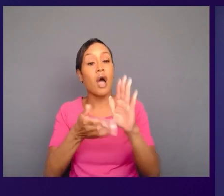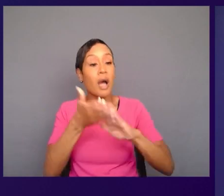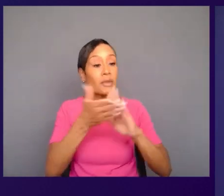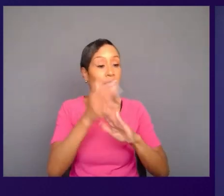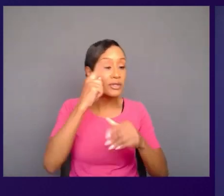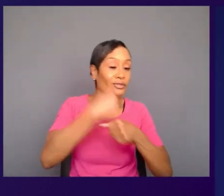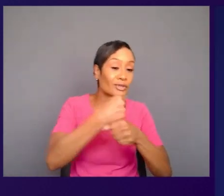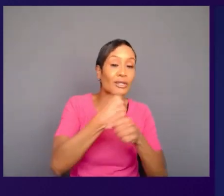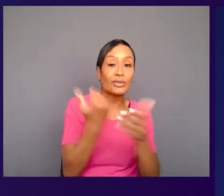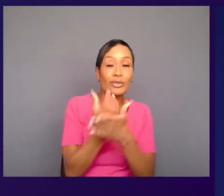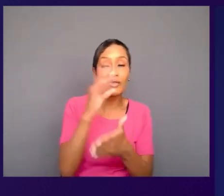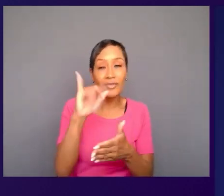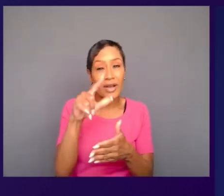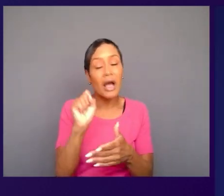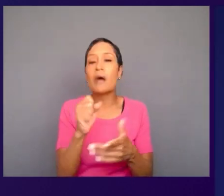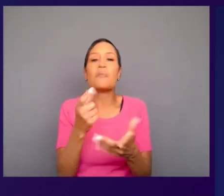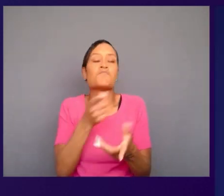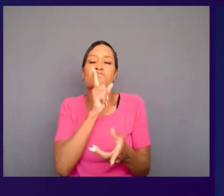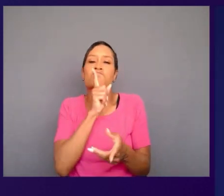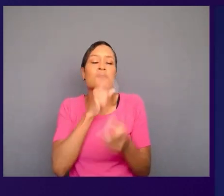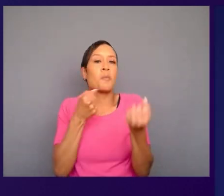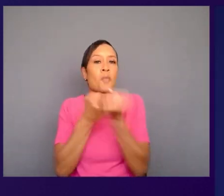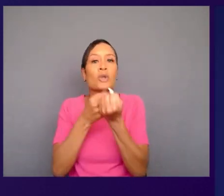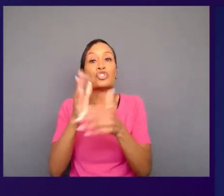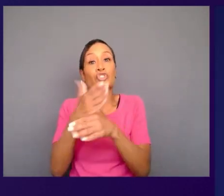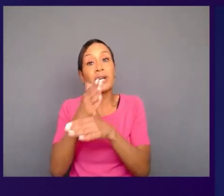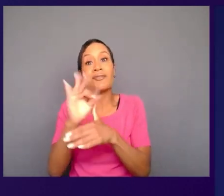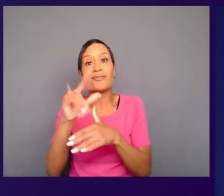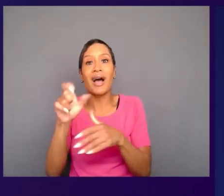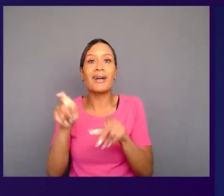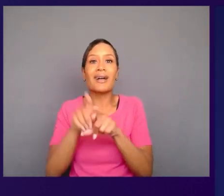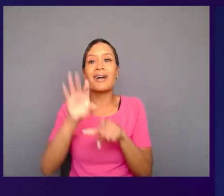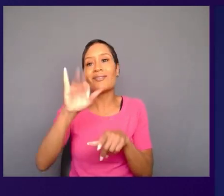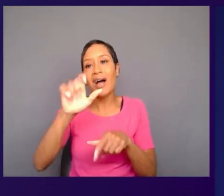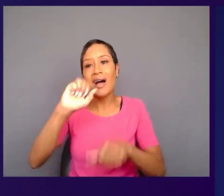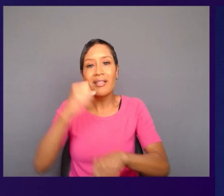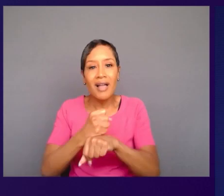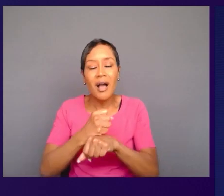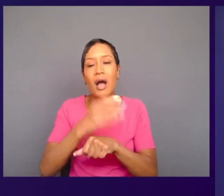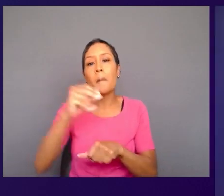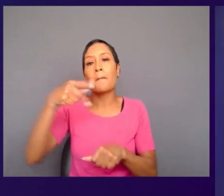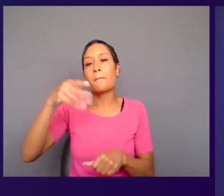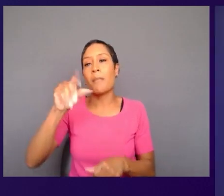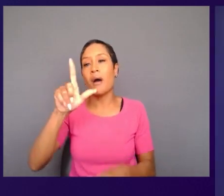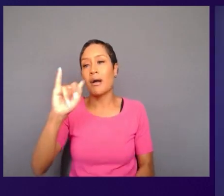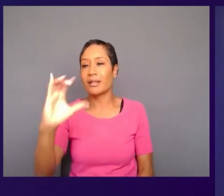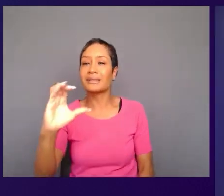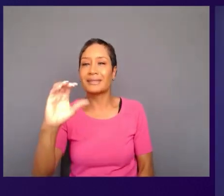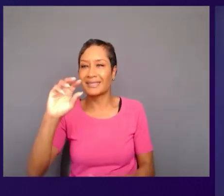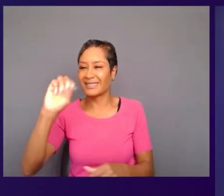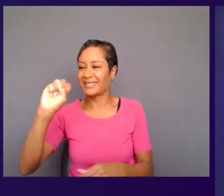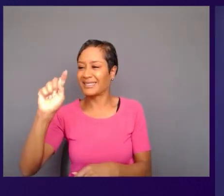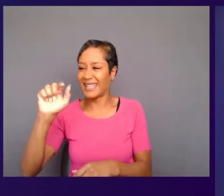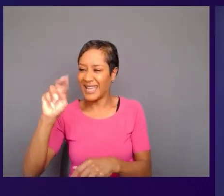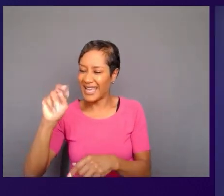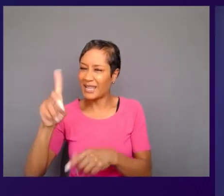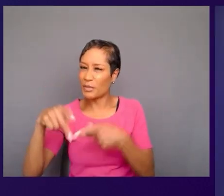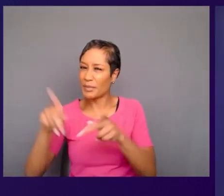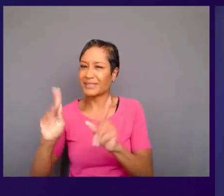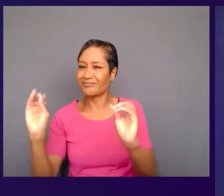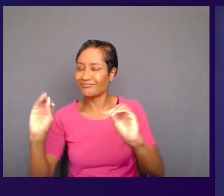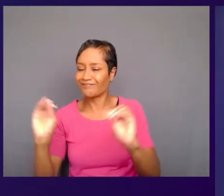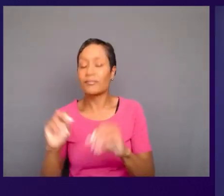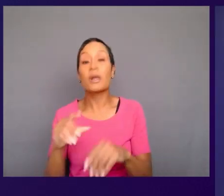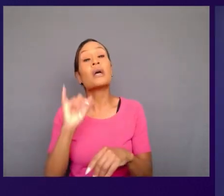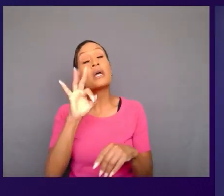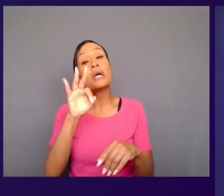new files, it doesn't support shared file system features like file locking and POSIX style permissions. If you have applications that need to coordinate